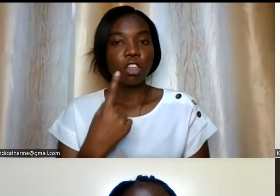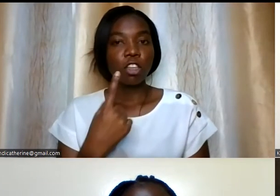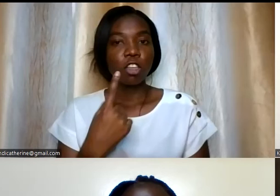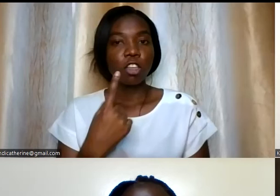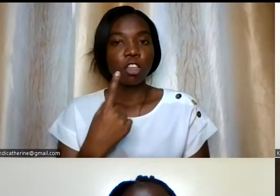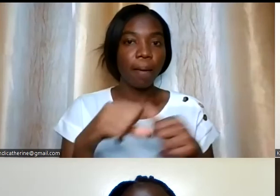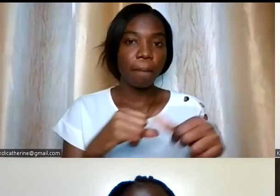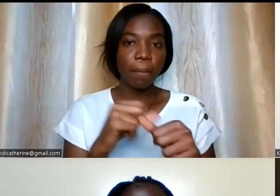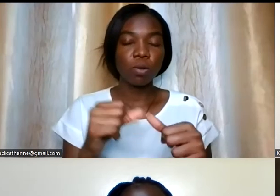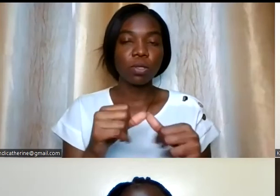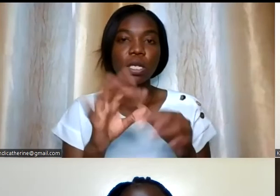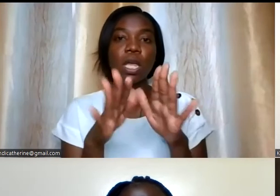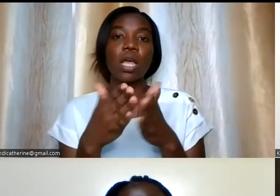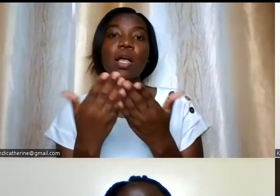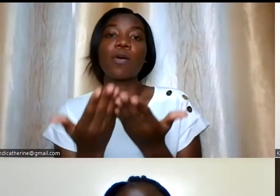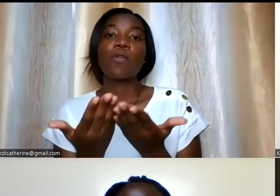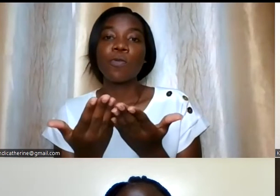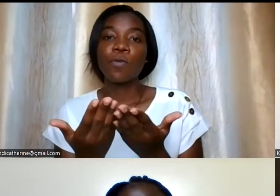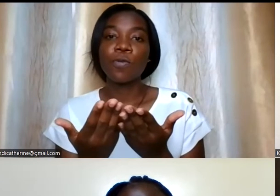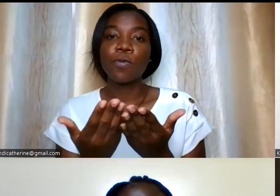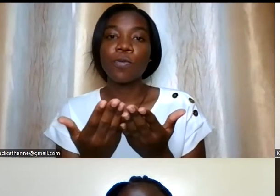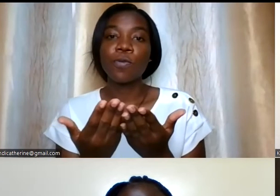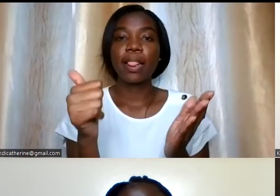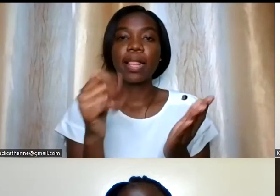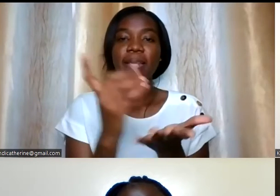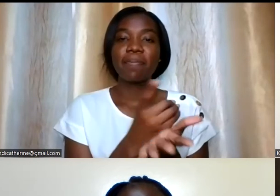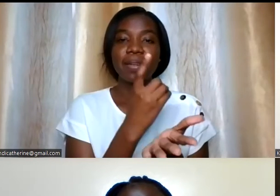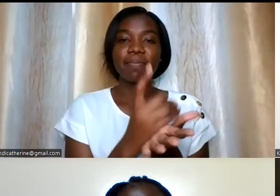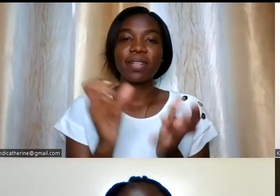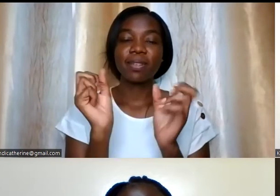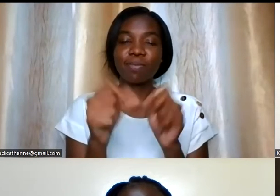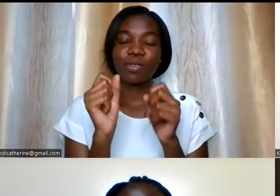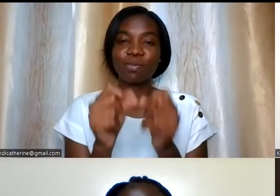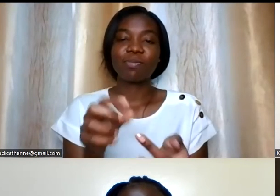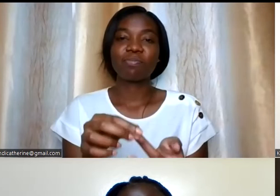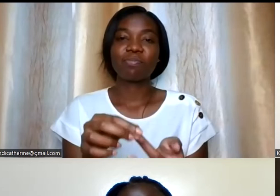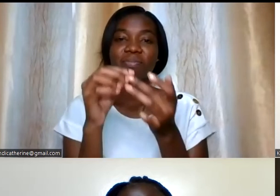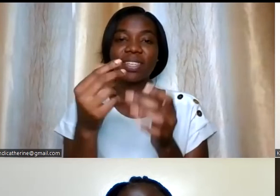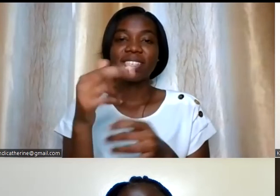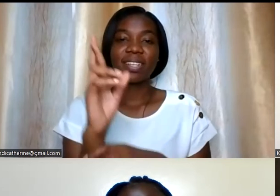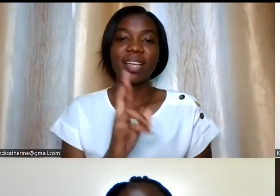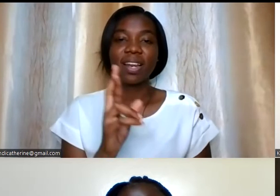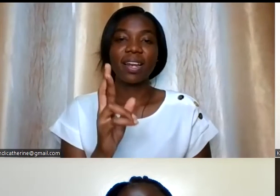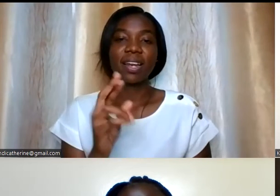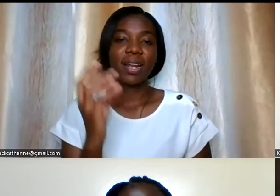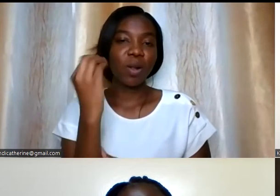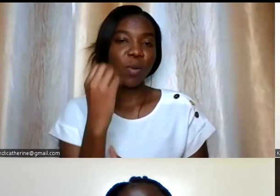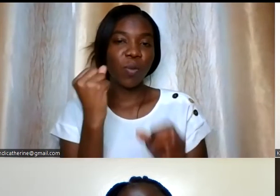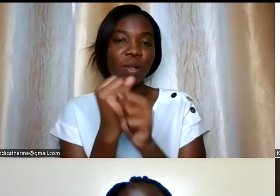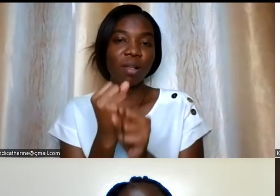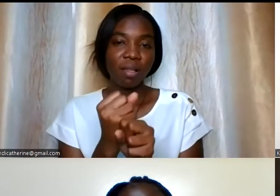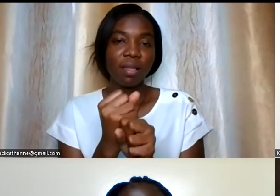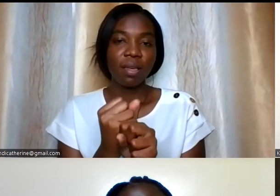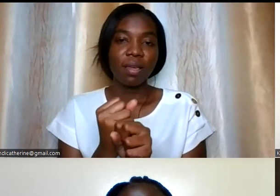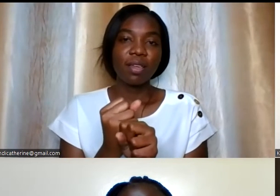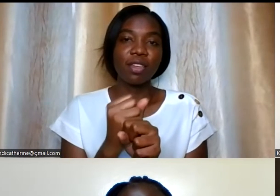how other departments can prioritize HR assignments. How do you think,